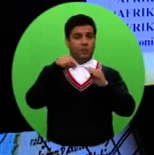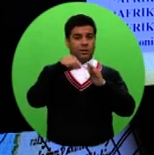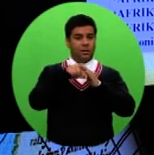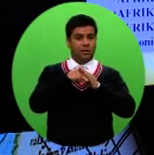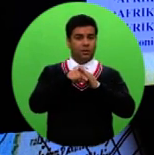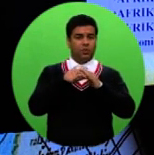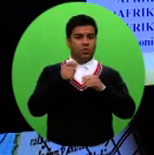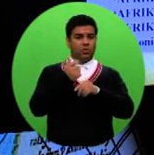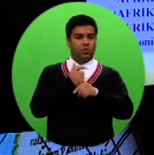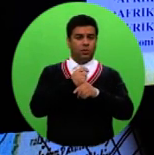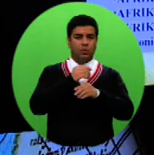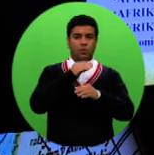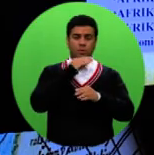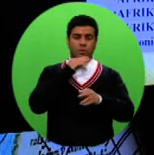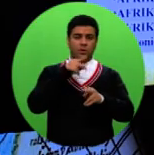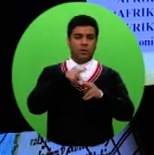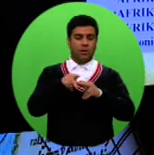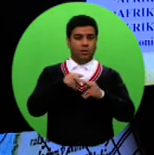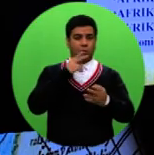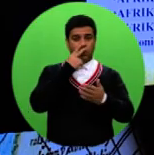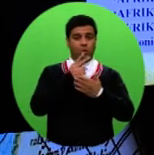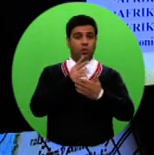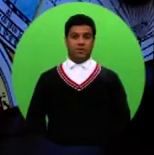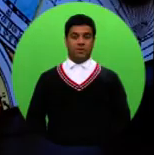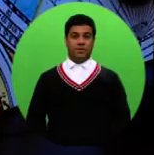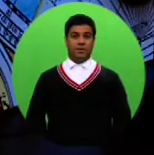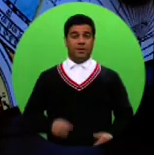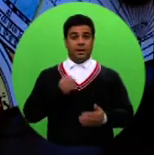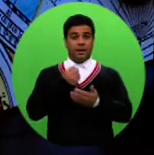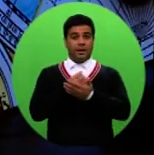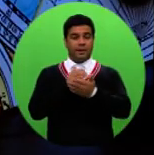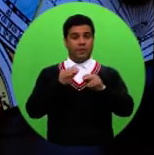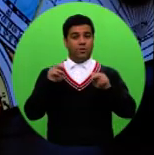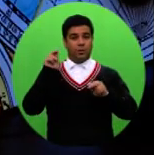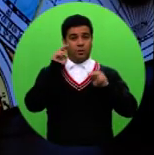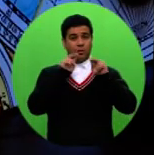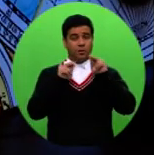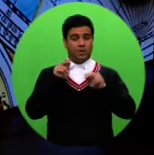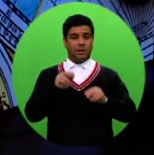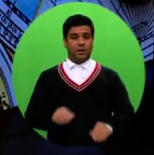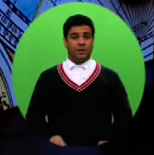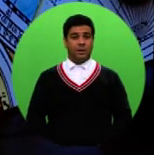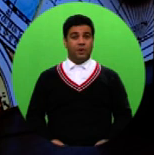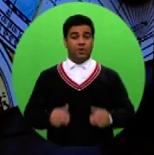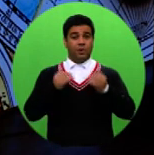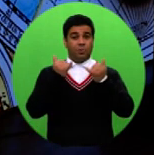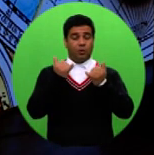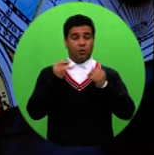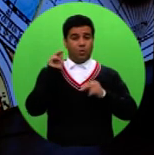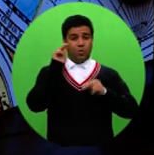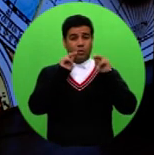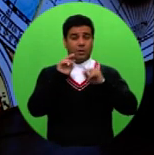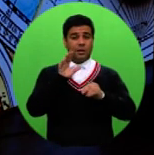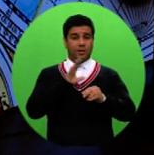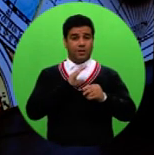jarayonidan jiddiy zarar ko'rmoqda. Aziz o'quvchilar, bugungi o'rgangan